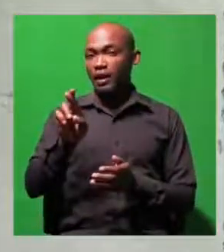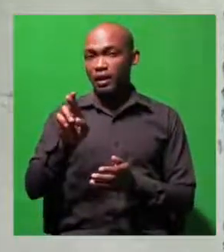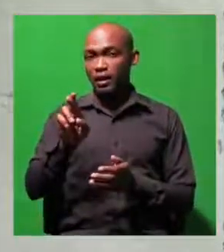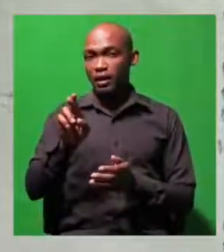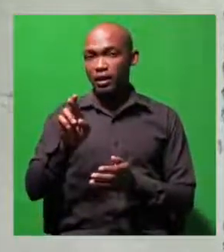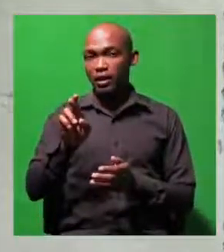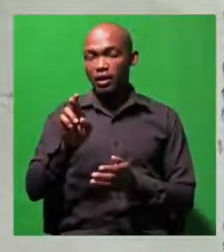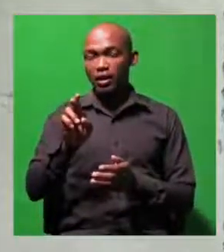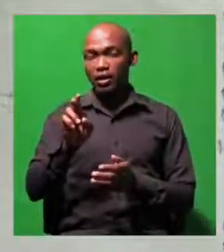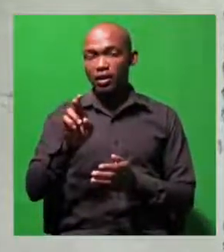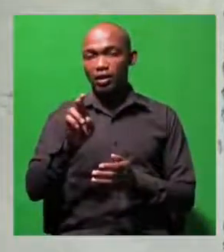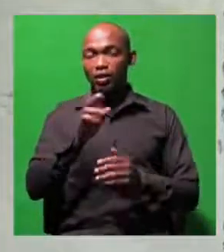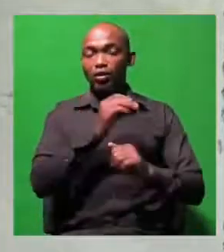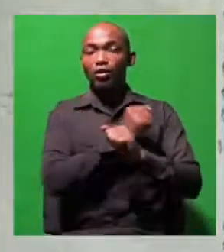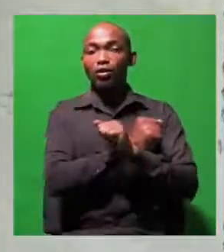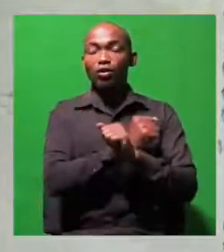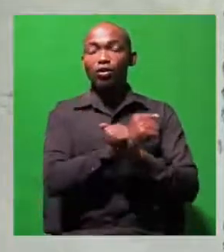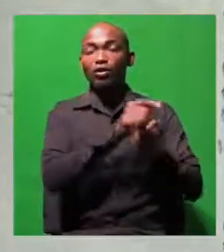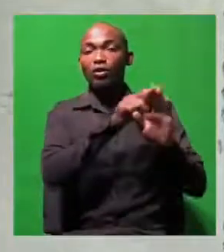Africa.